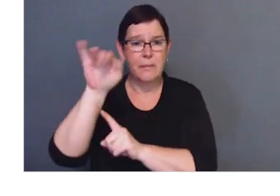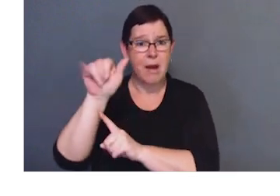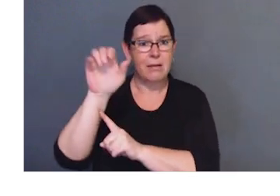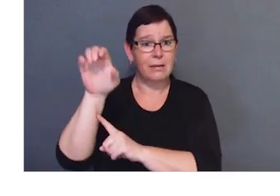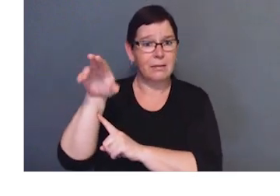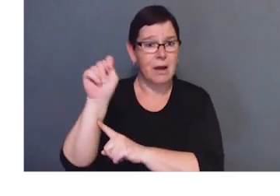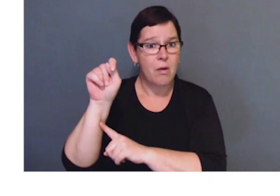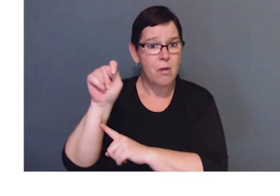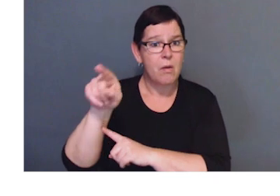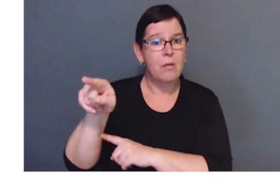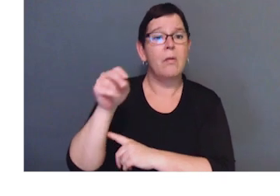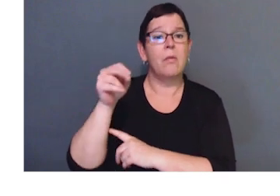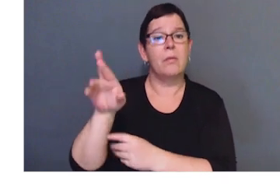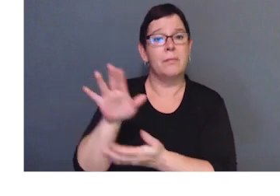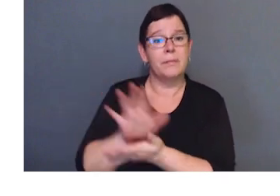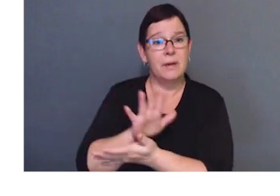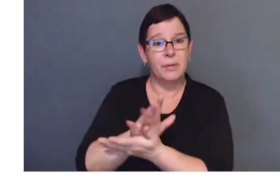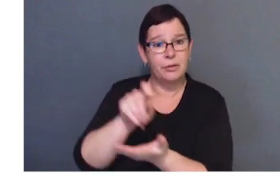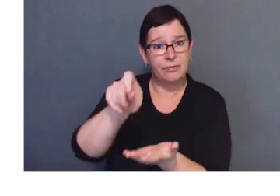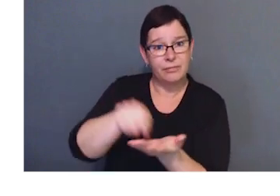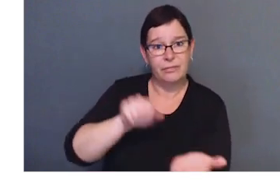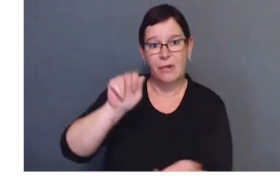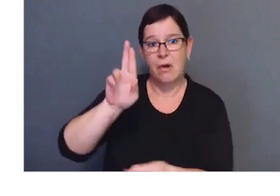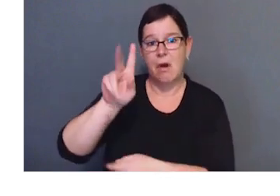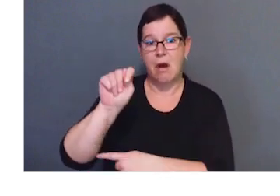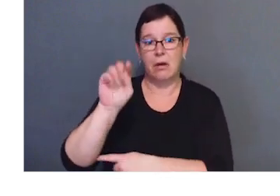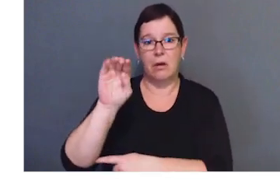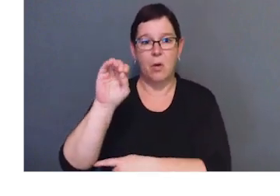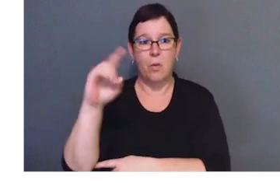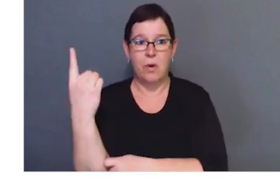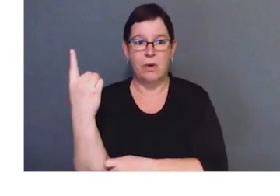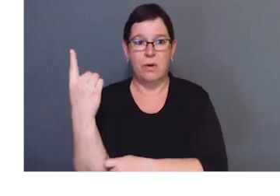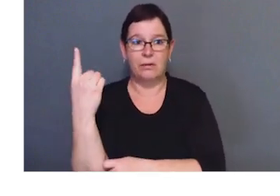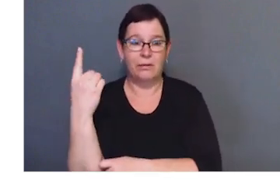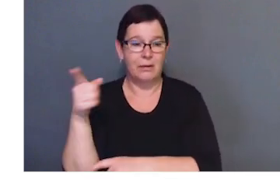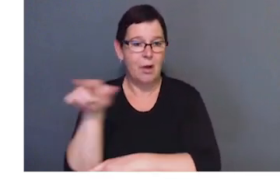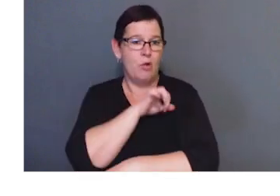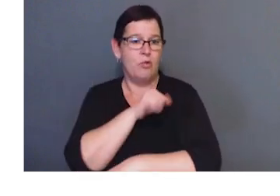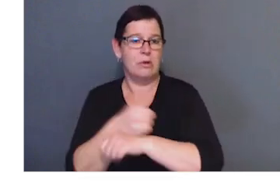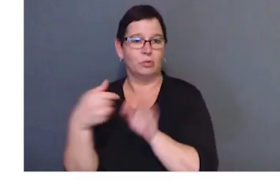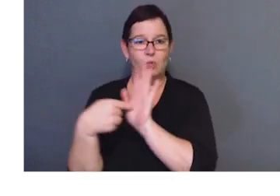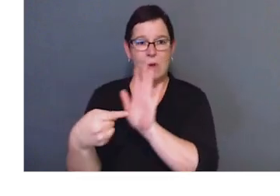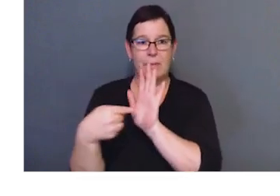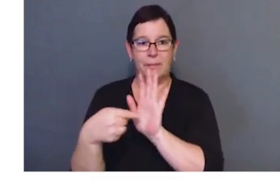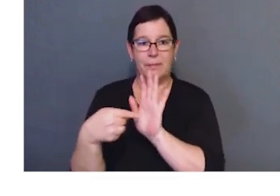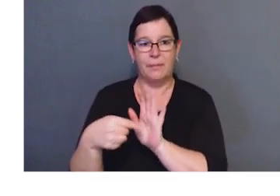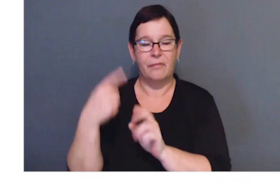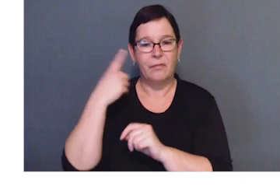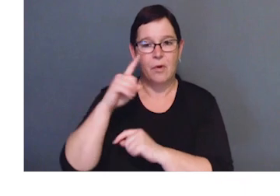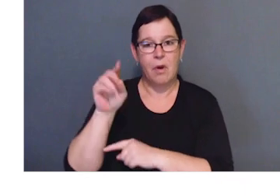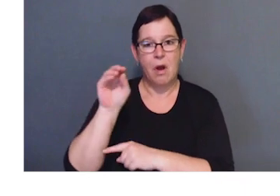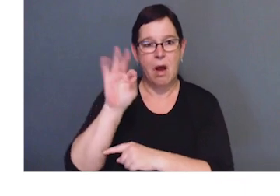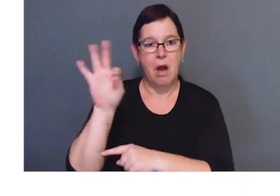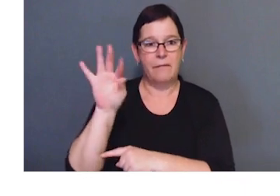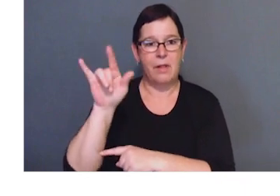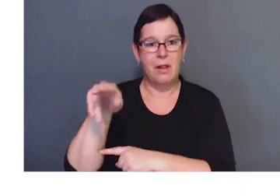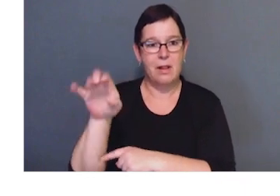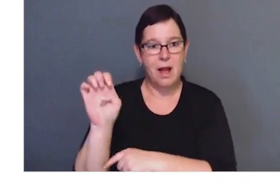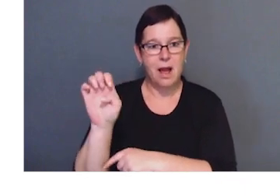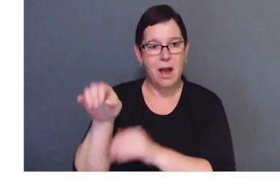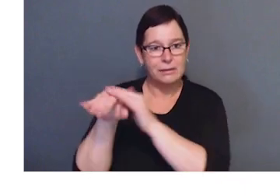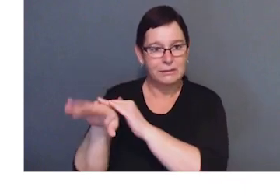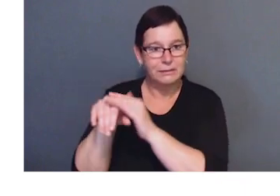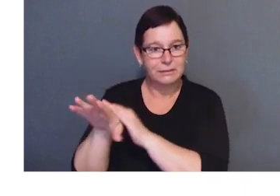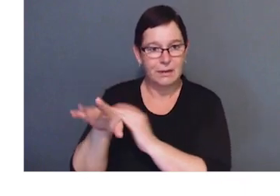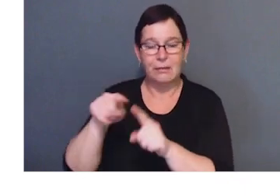AUT-01. Authorize a representative for online access and sending it to the CRA. Make sure